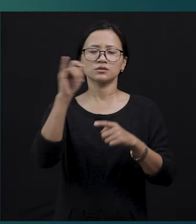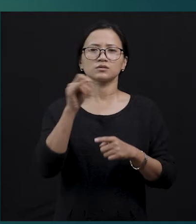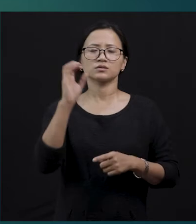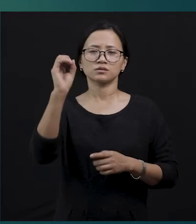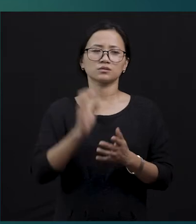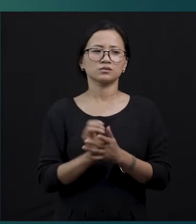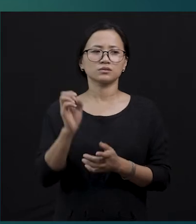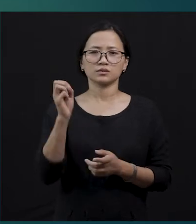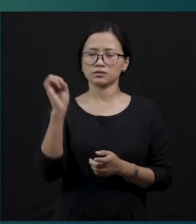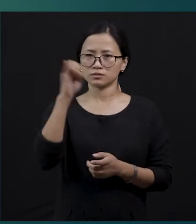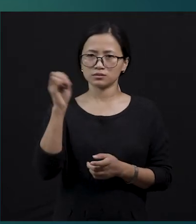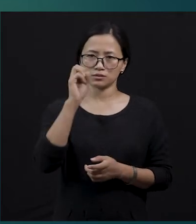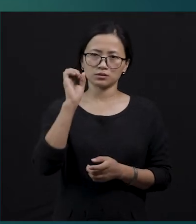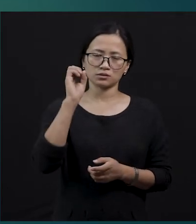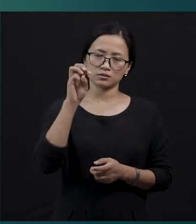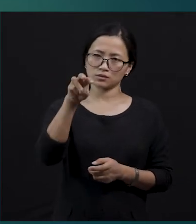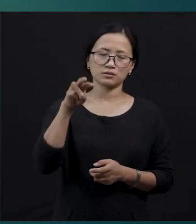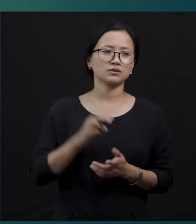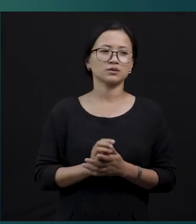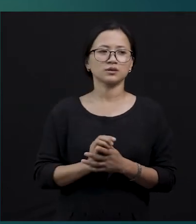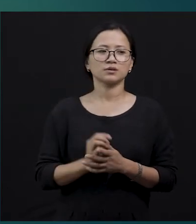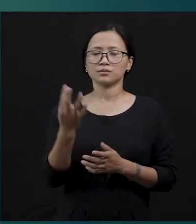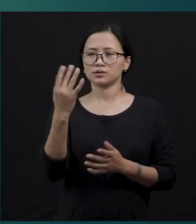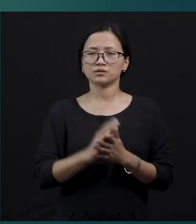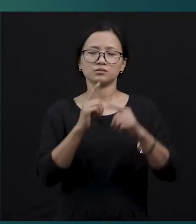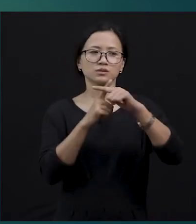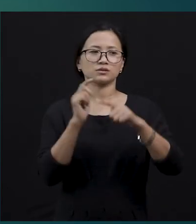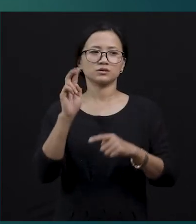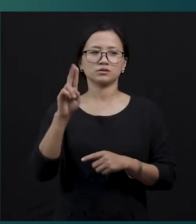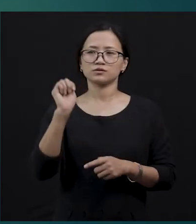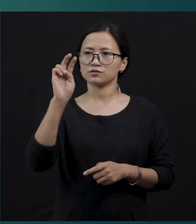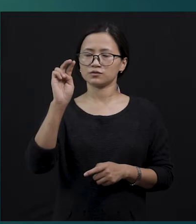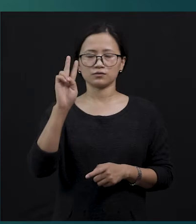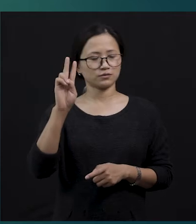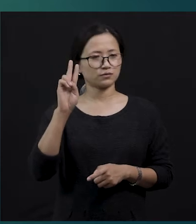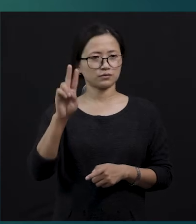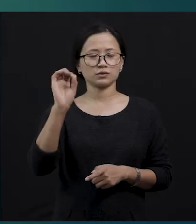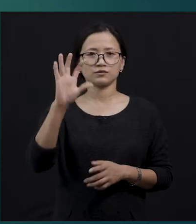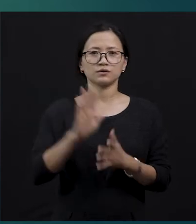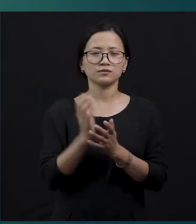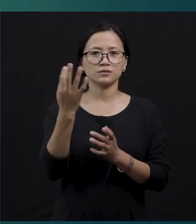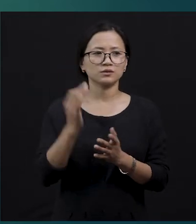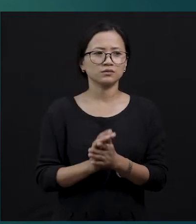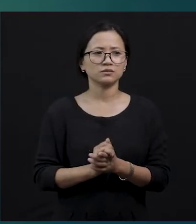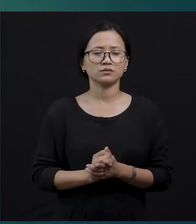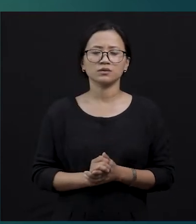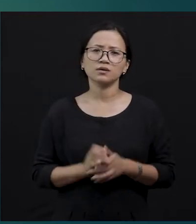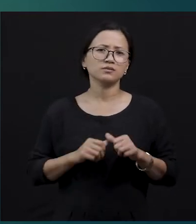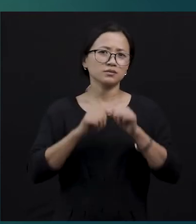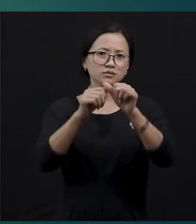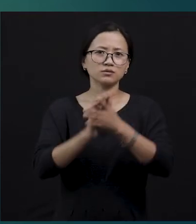multiply, you'll get 600 minutes plus 25 minutes. And then the answer that you'll get